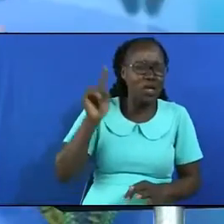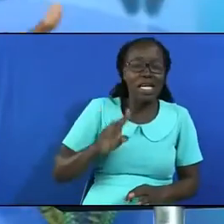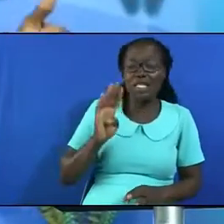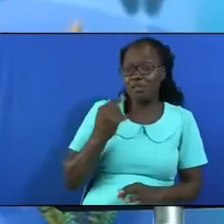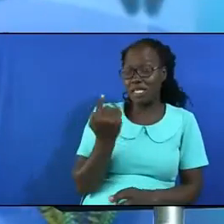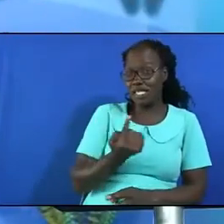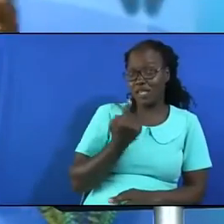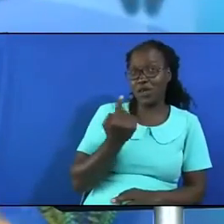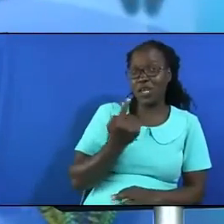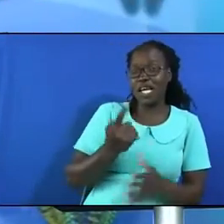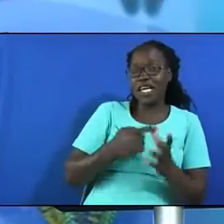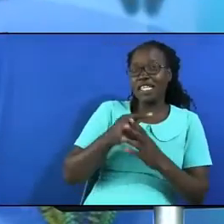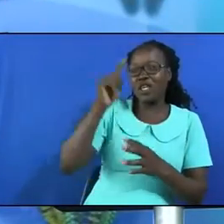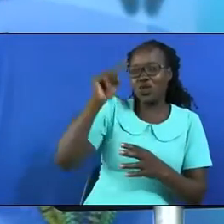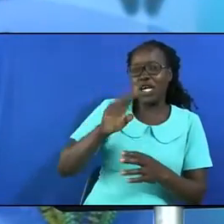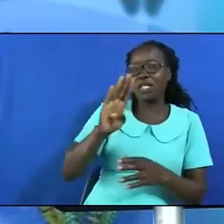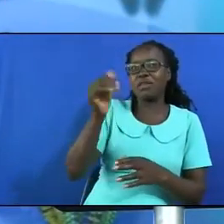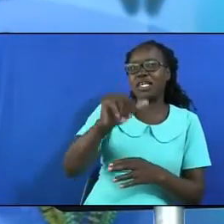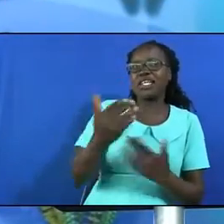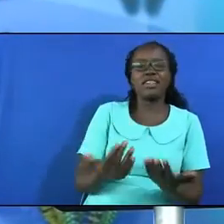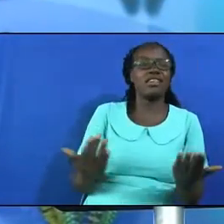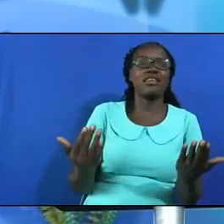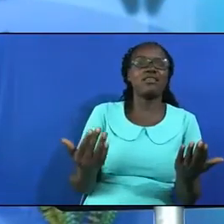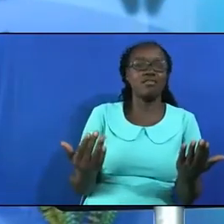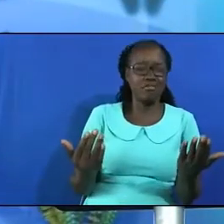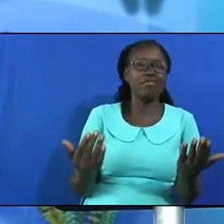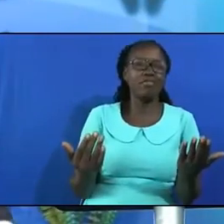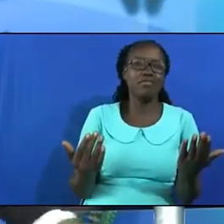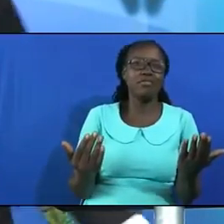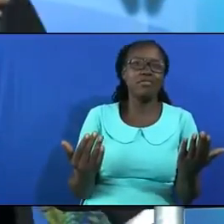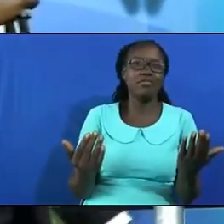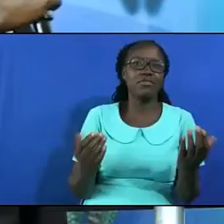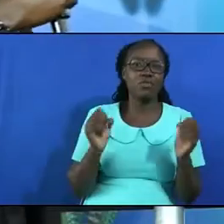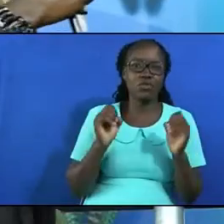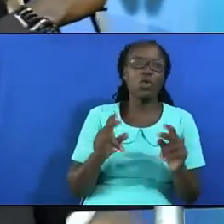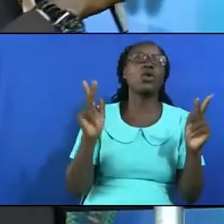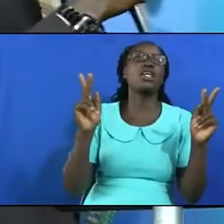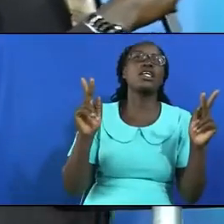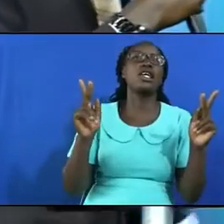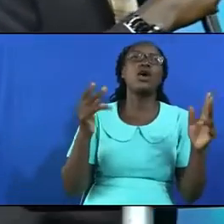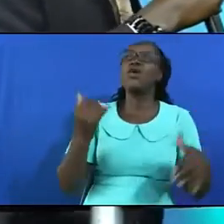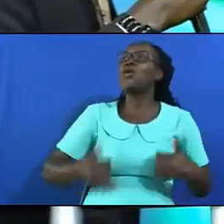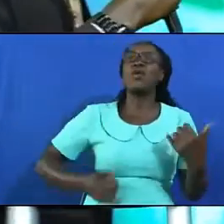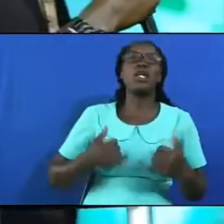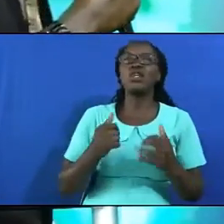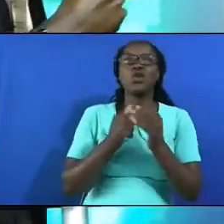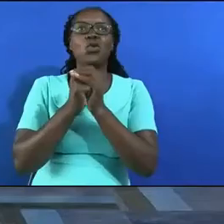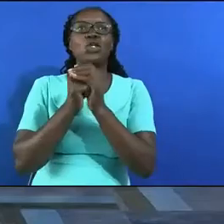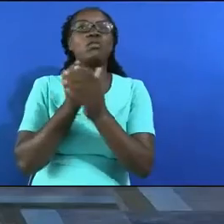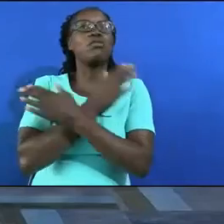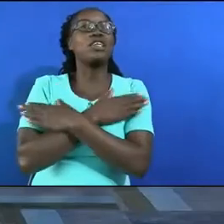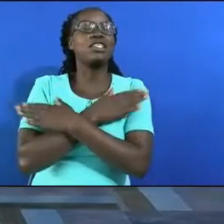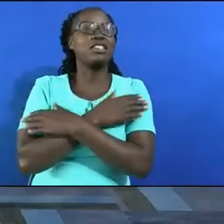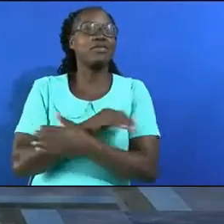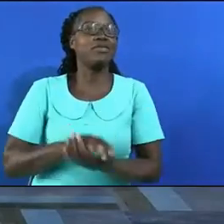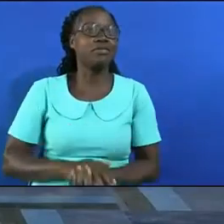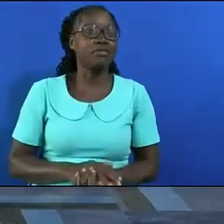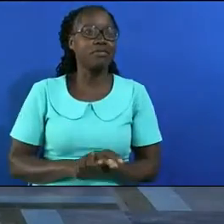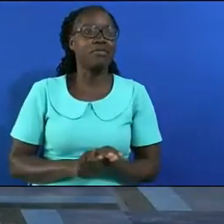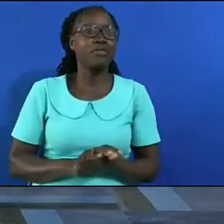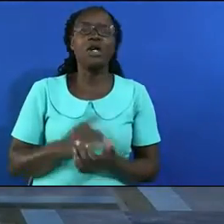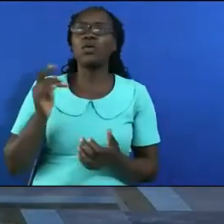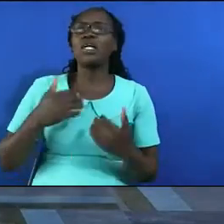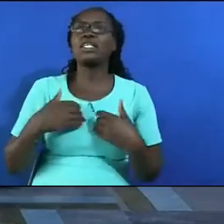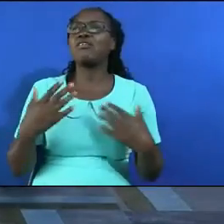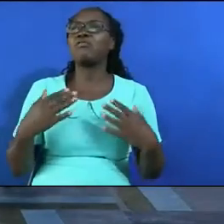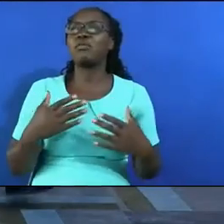be single, you can't be what? Anything. Yeah. Let's enjoy worship, friends. Can't have